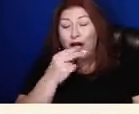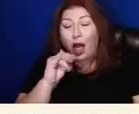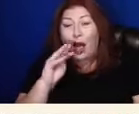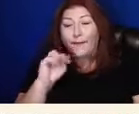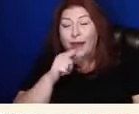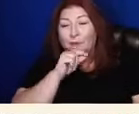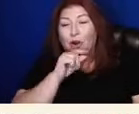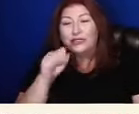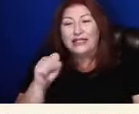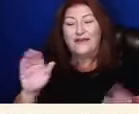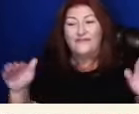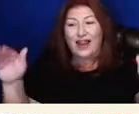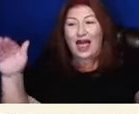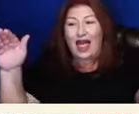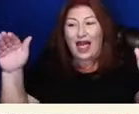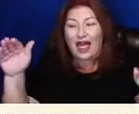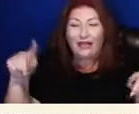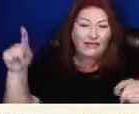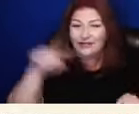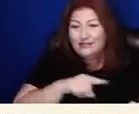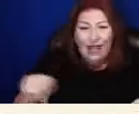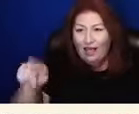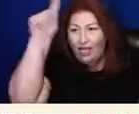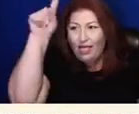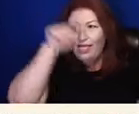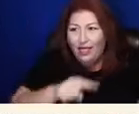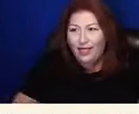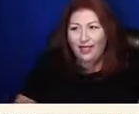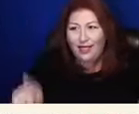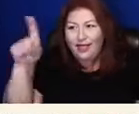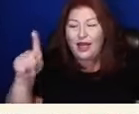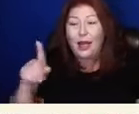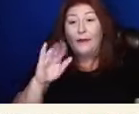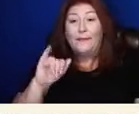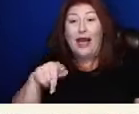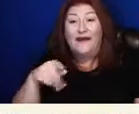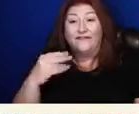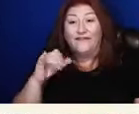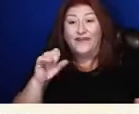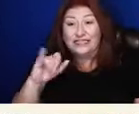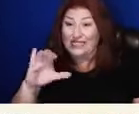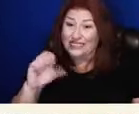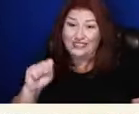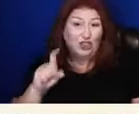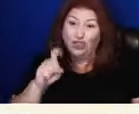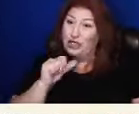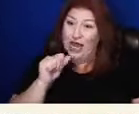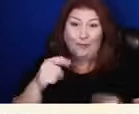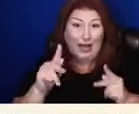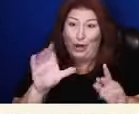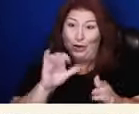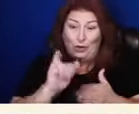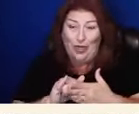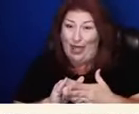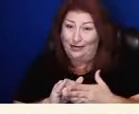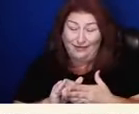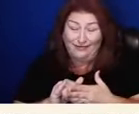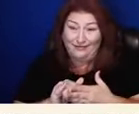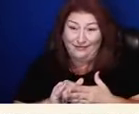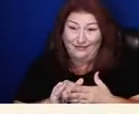fly zigzag and up and down and all over the place. And by physics, they should not be allowed to do that, right? They defy all the